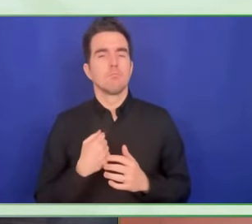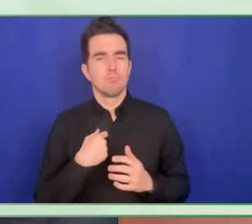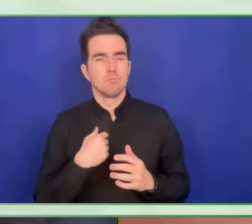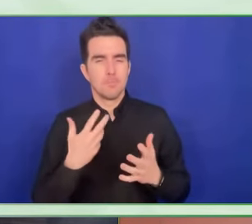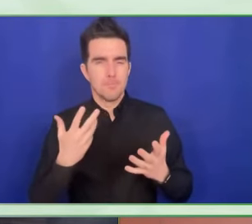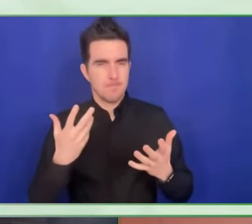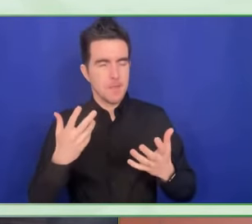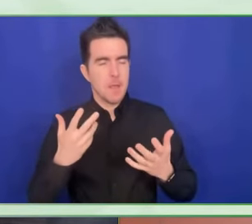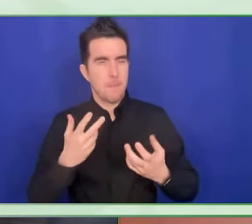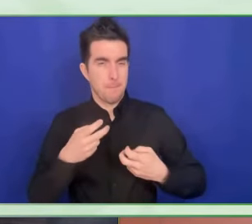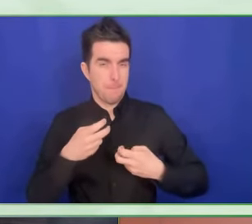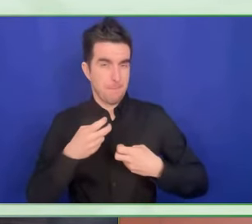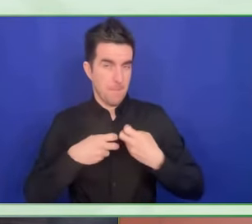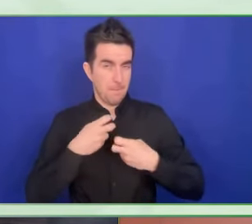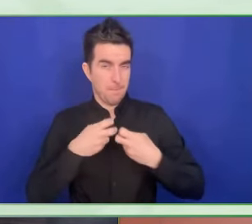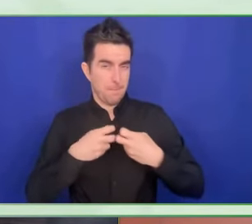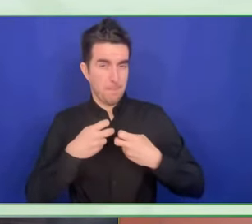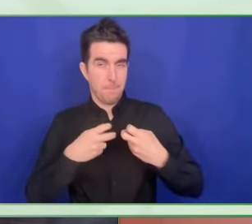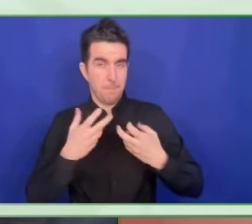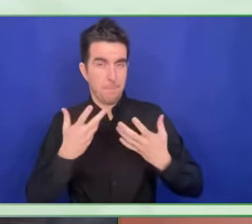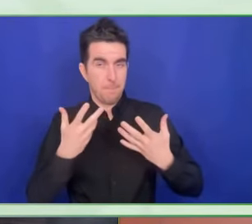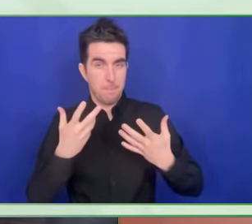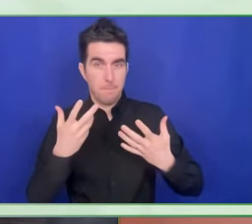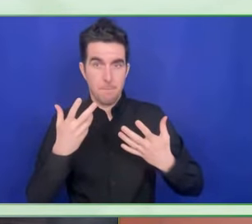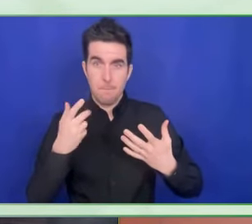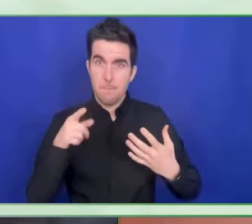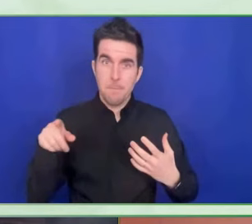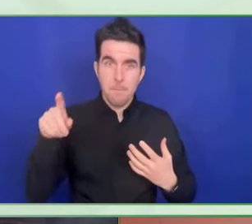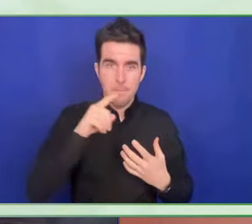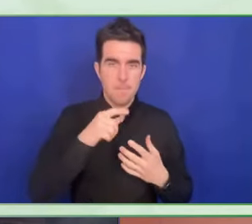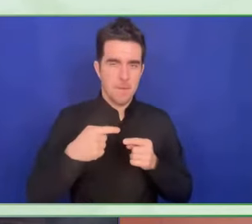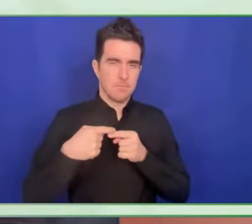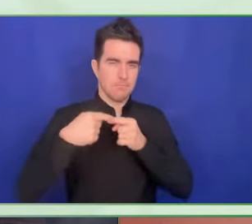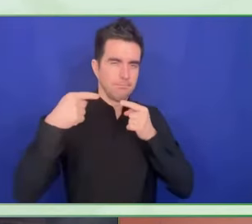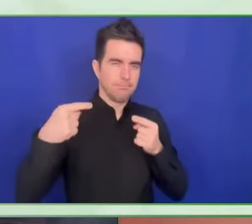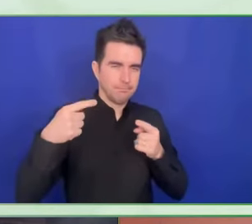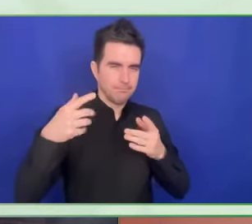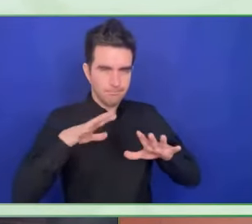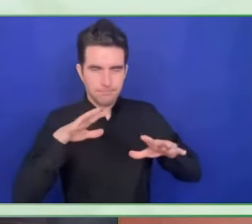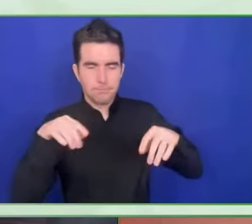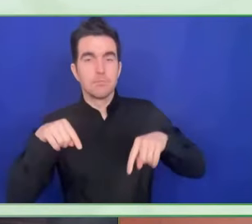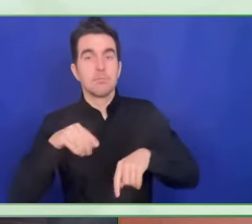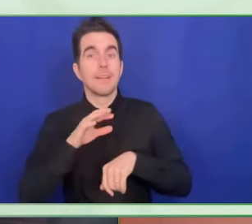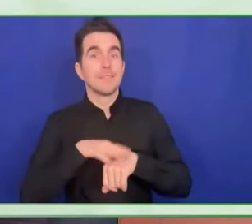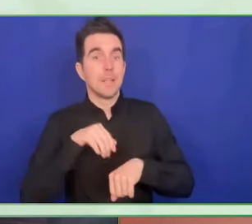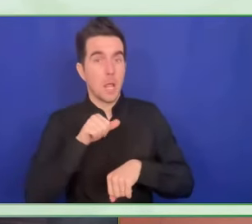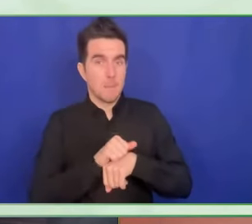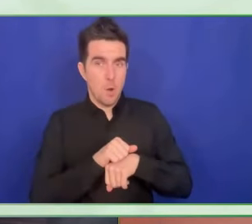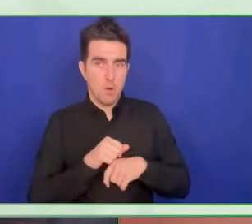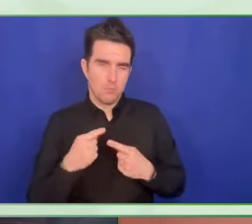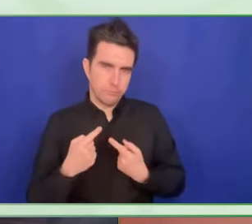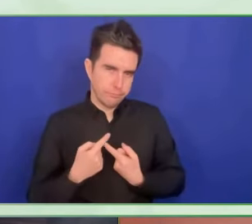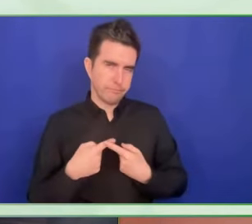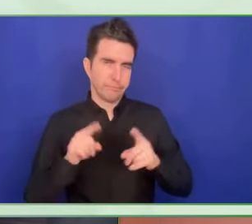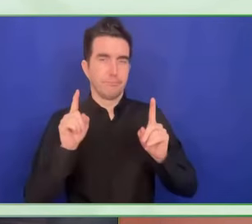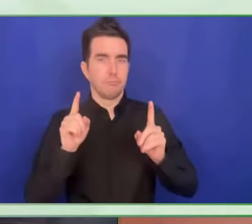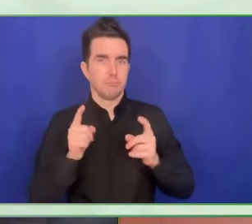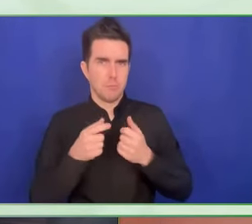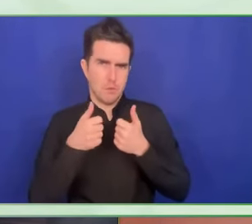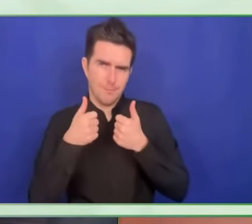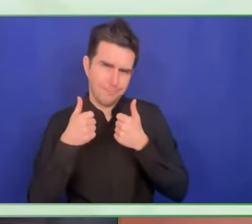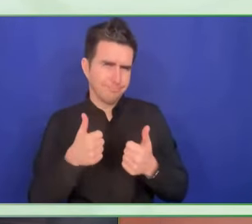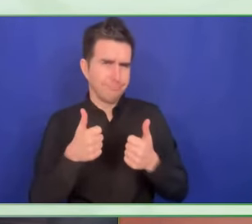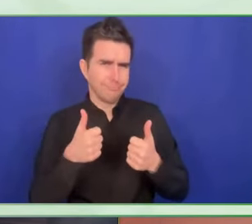in Singapore to talk about. So we are skewed towards a female perspective in our current program.